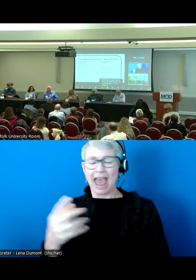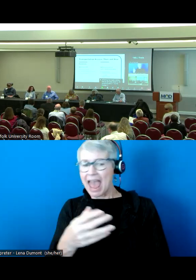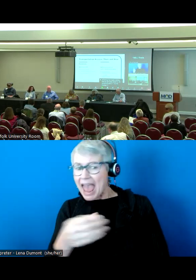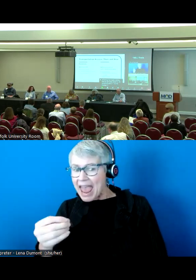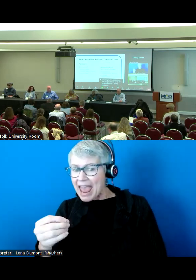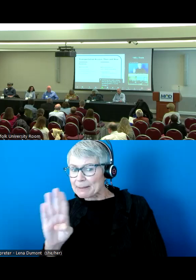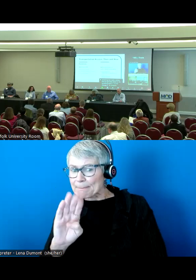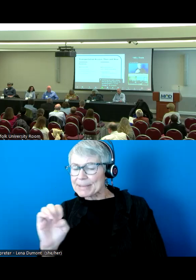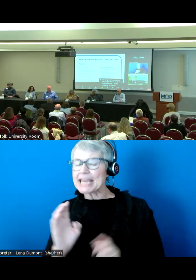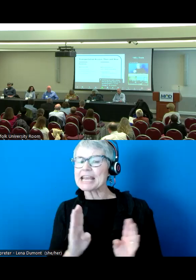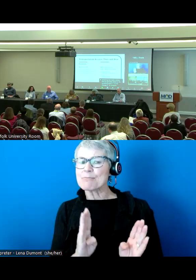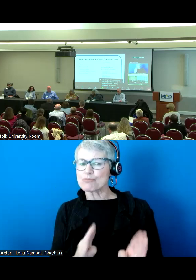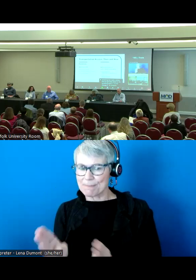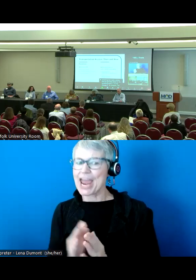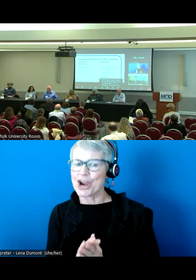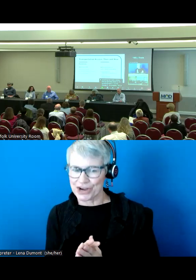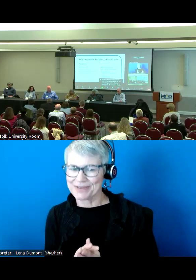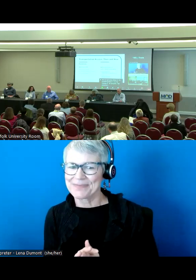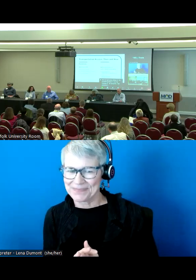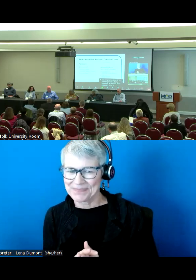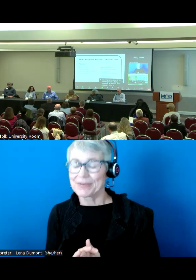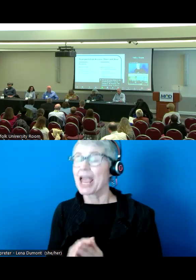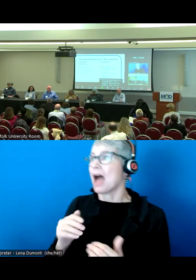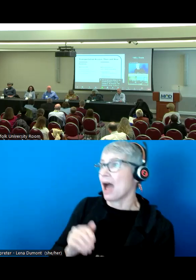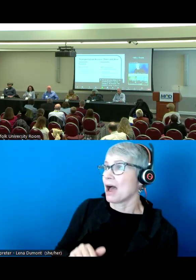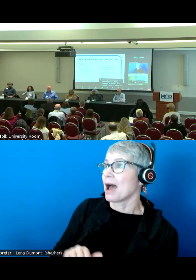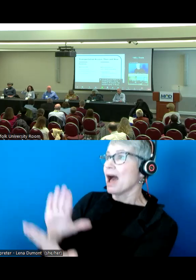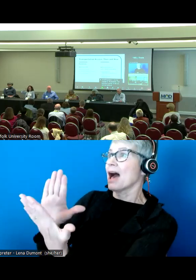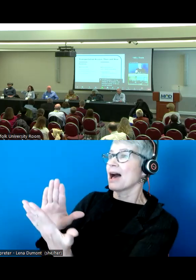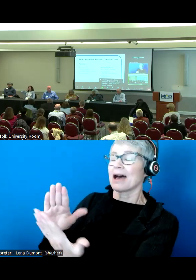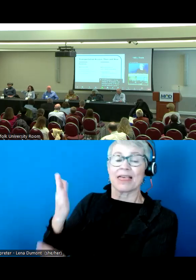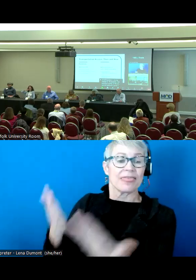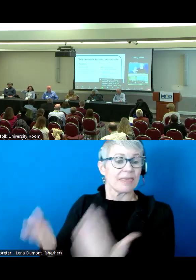Not everyone is going to like you and not everyone's going to agree with you.